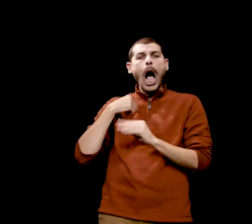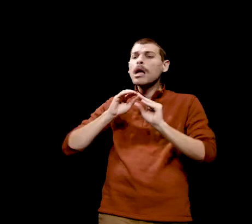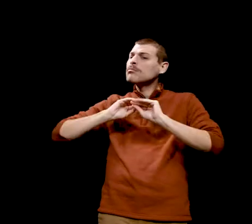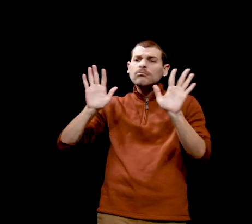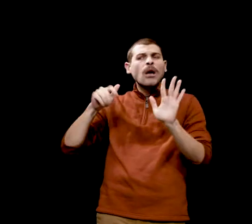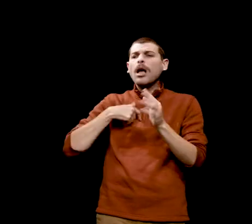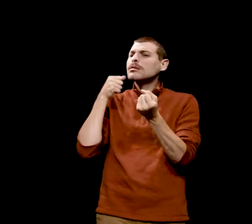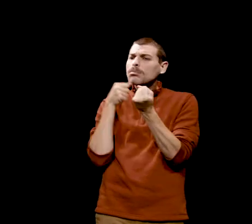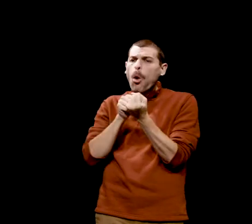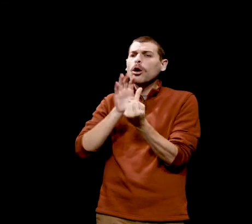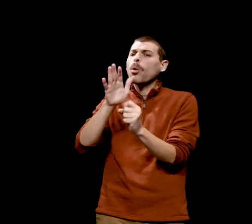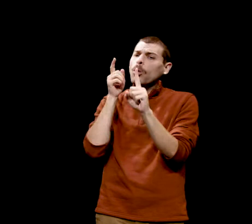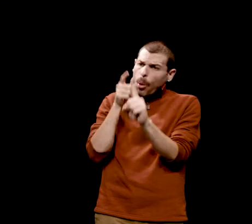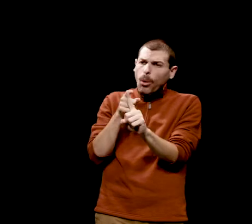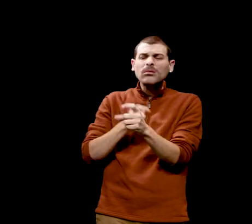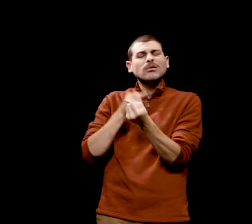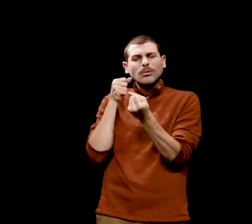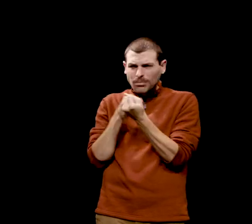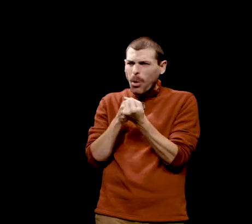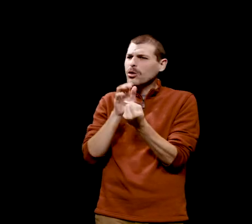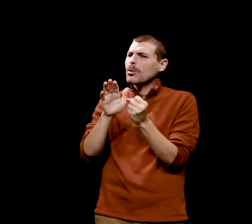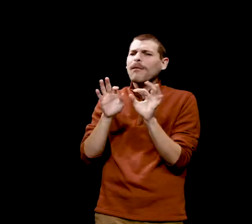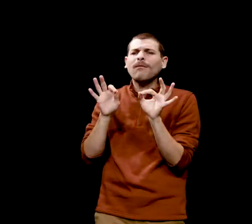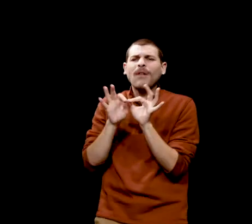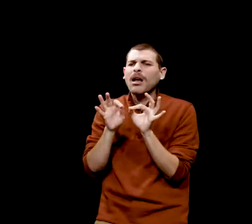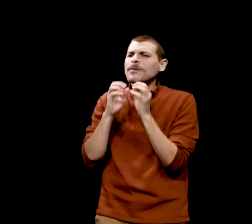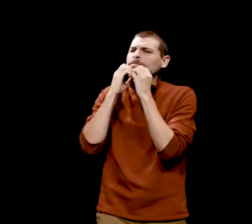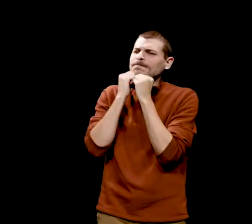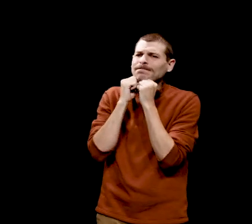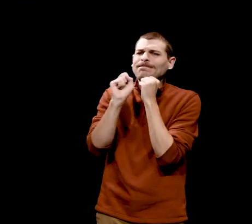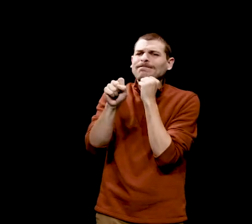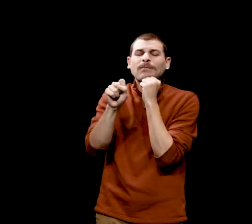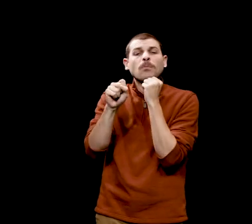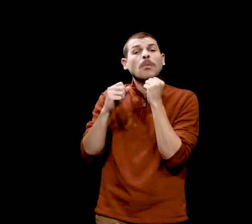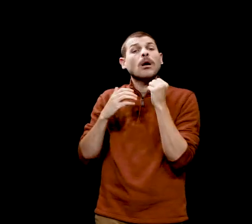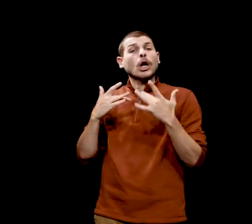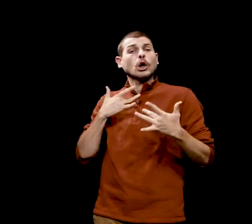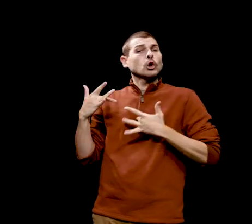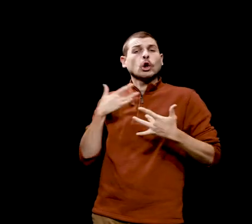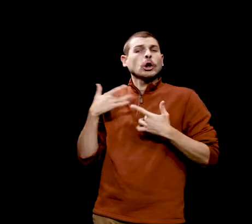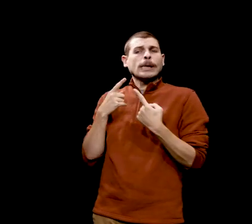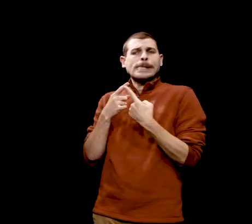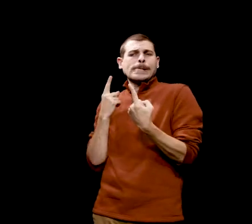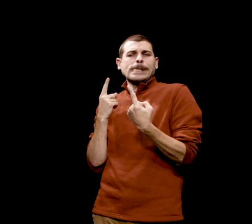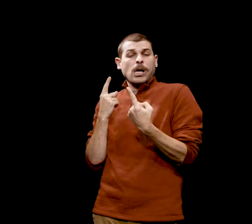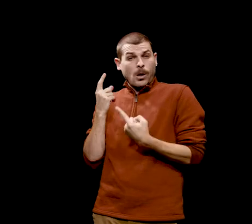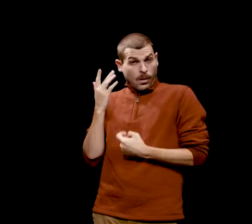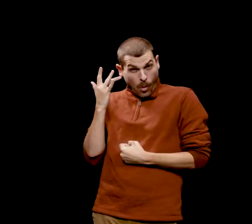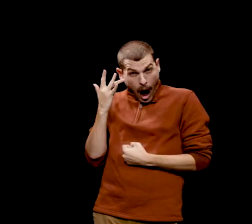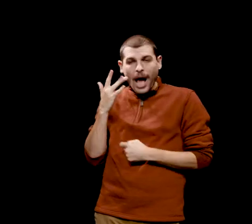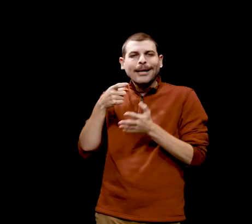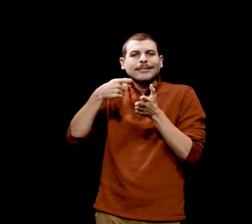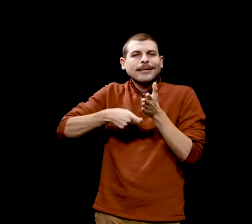but as the former treasurer for the state of Oregon and somebody with a deep finance background, I had real concerns about the specific